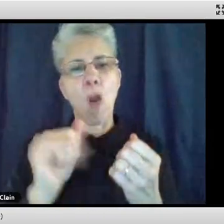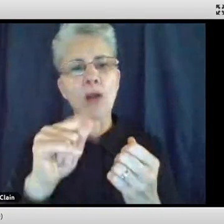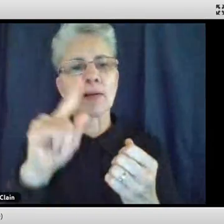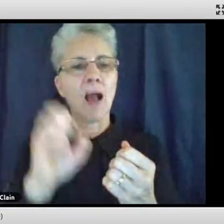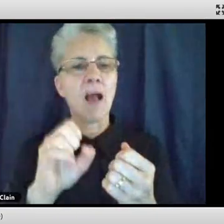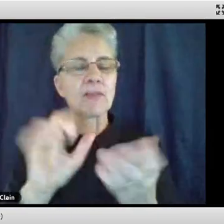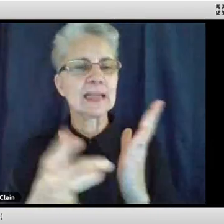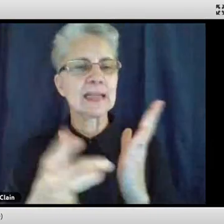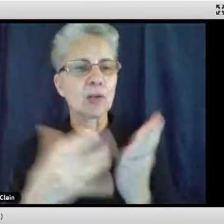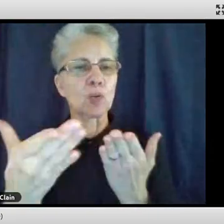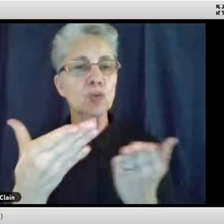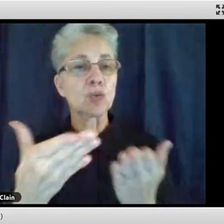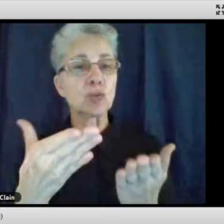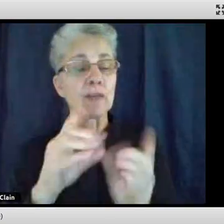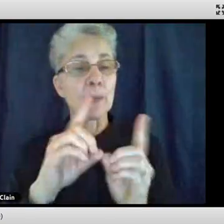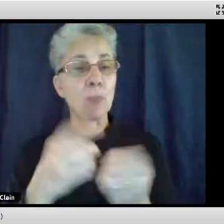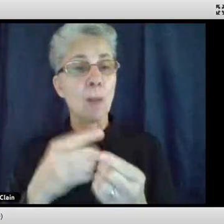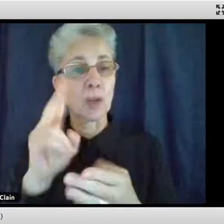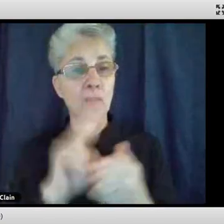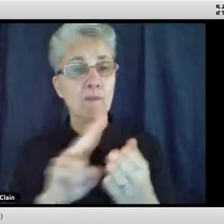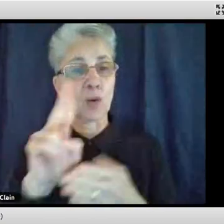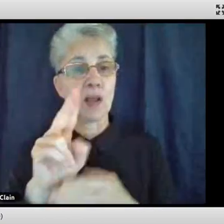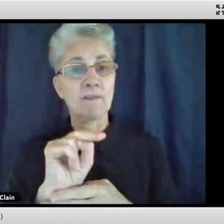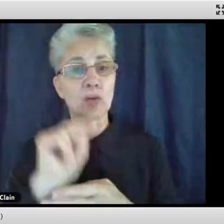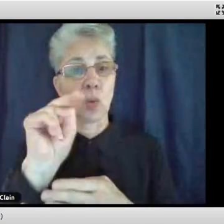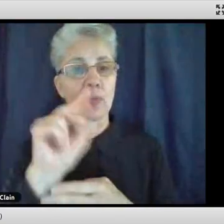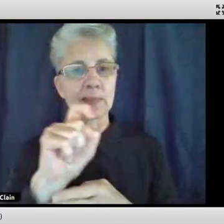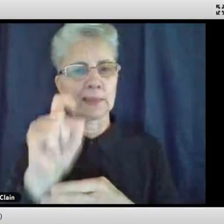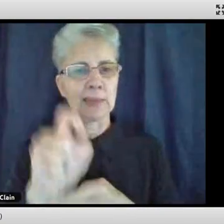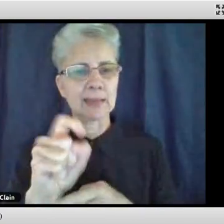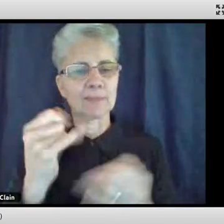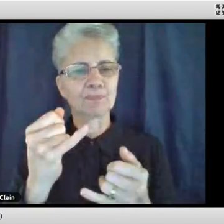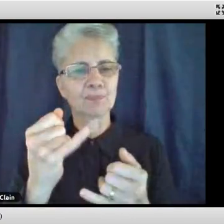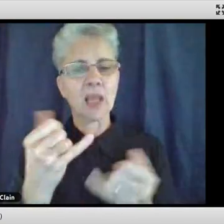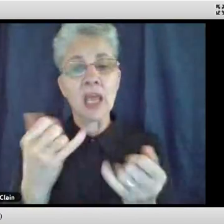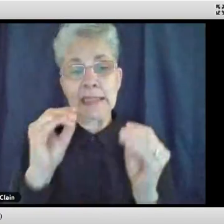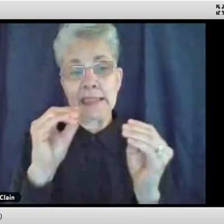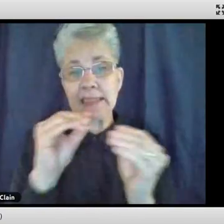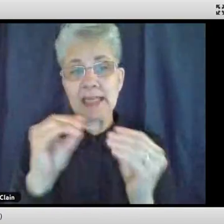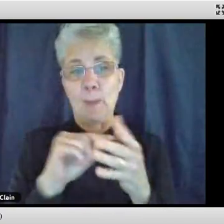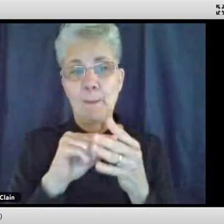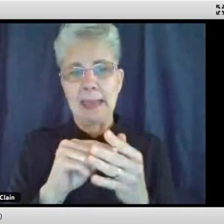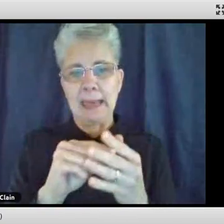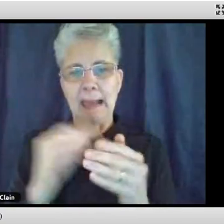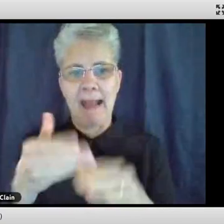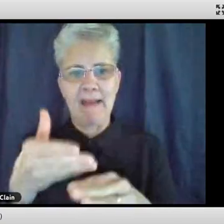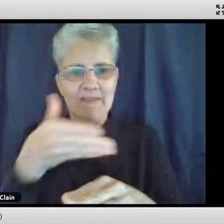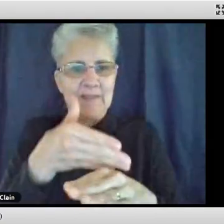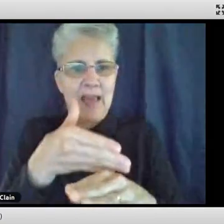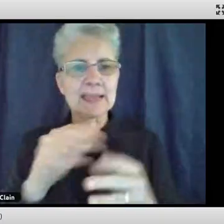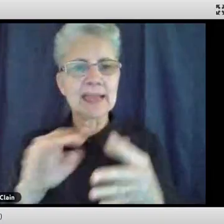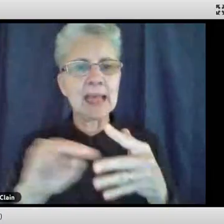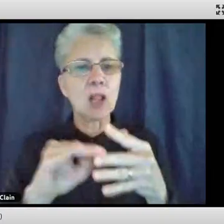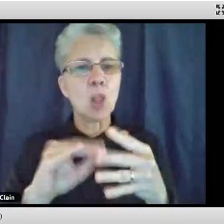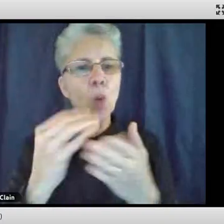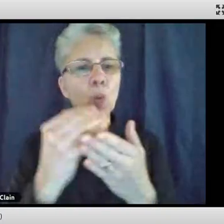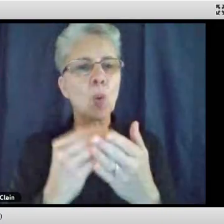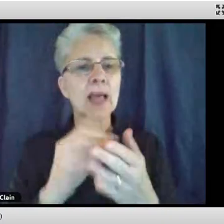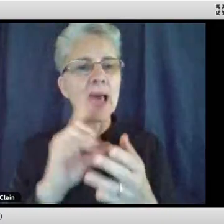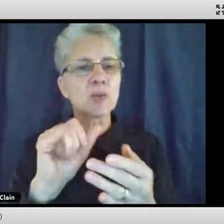Archives, and the Technical Services Departments at the University of North Texas. She currently teaches beginning and